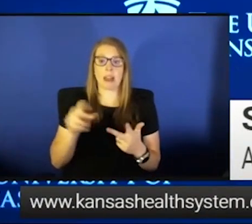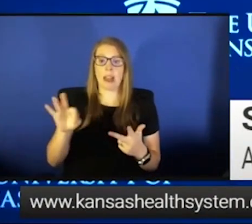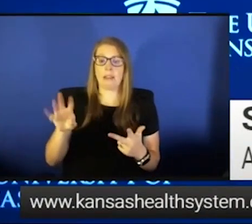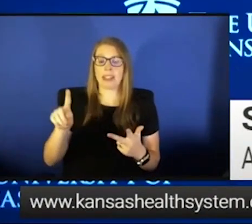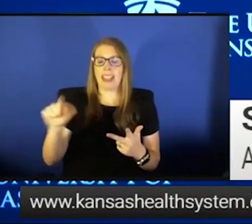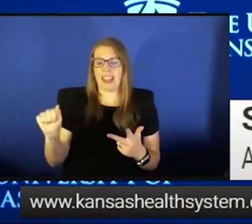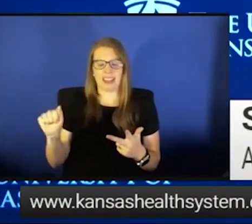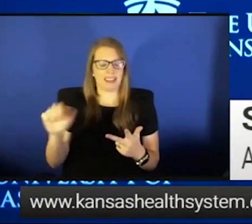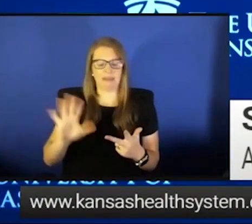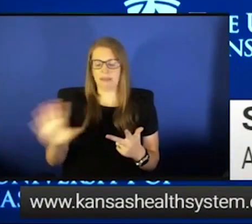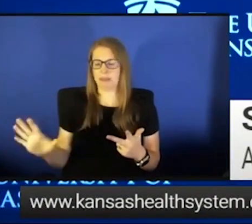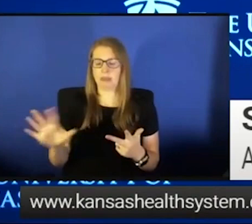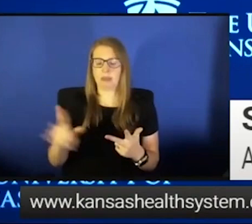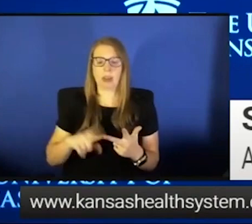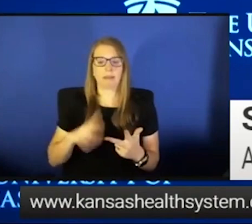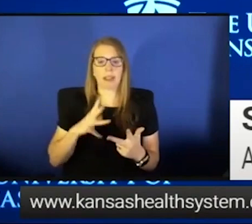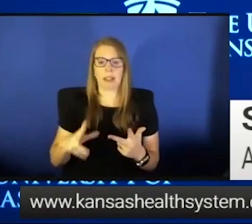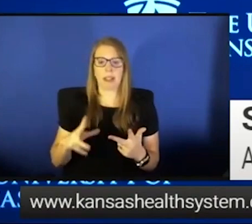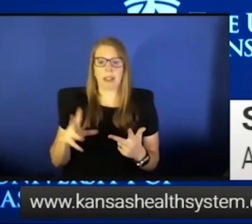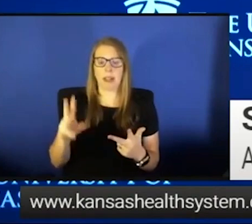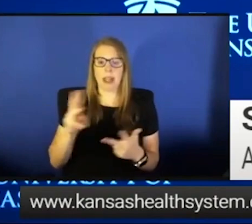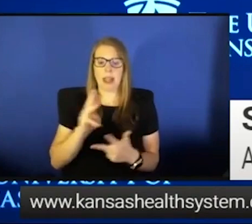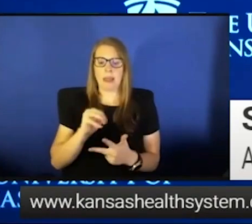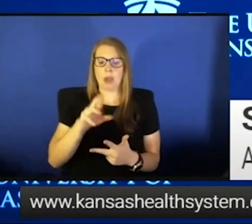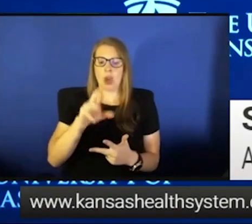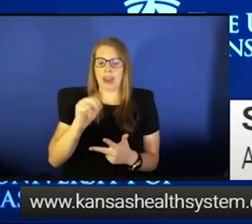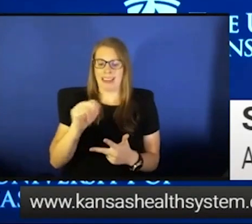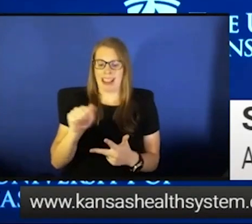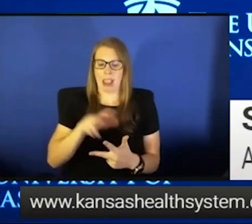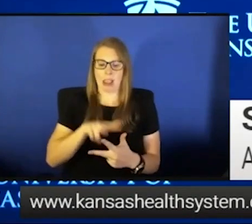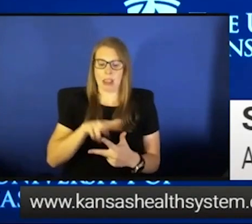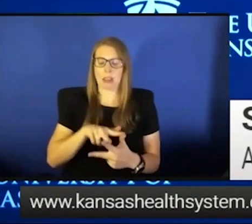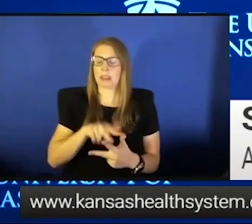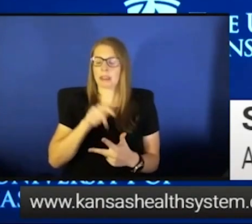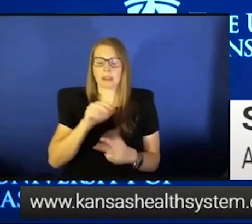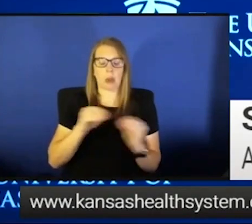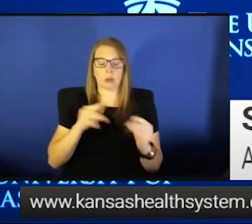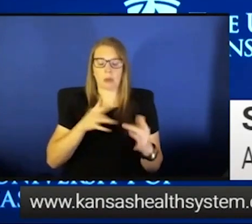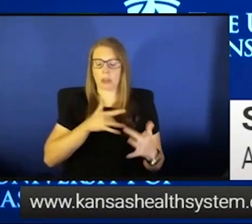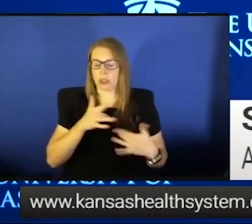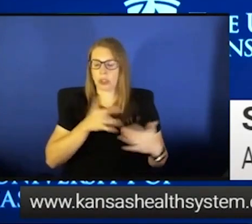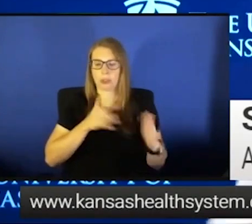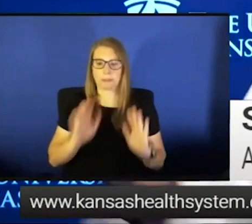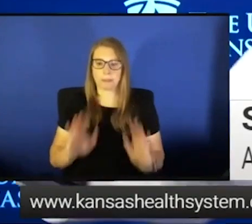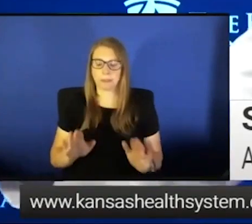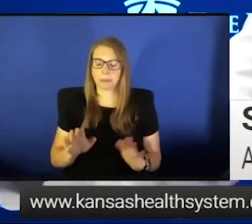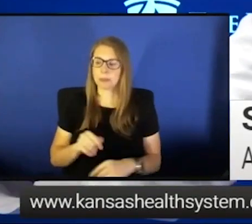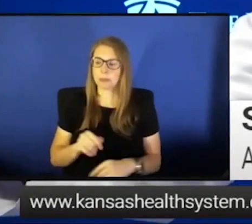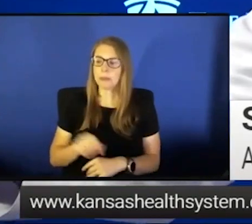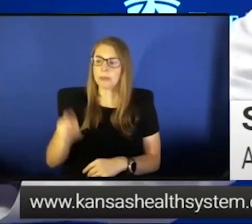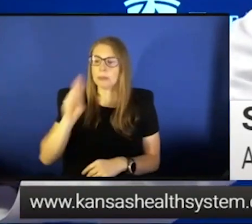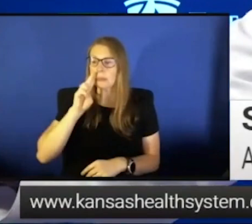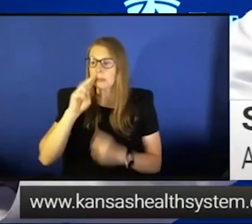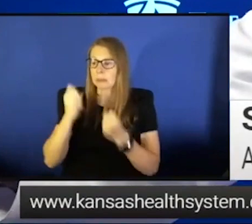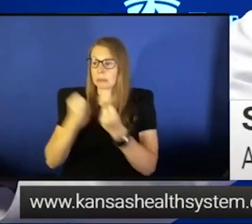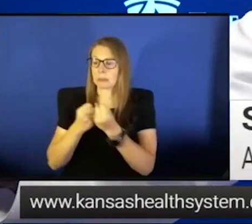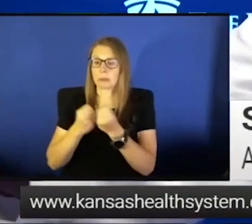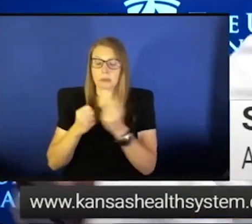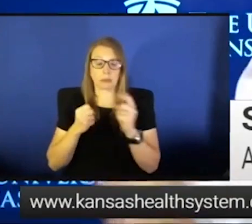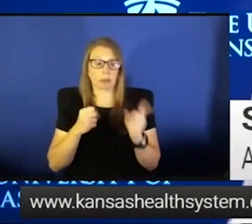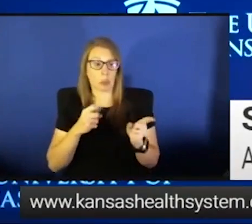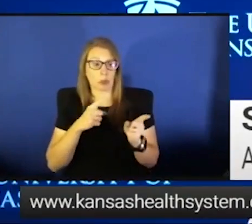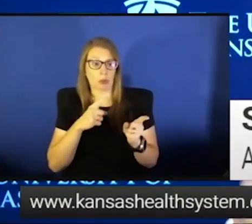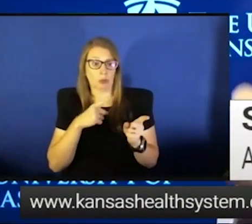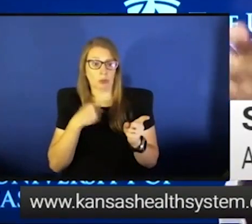vaccine. Yep. With messenger RNA, that does not appear to be a concern. And to Hawk's point, the bigger risk, and to what you just testified to earlier,